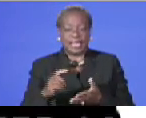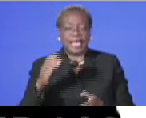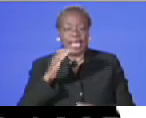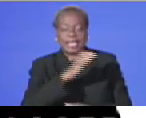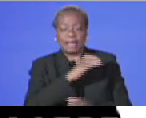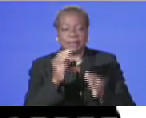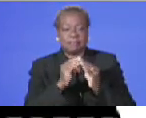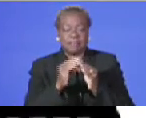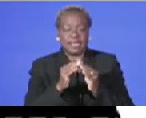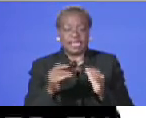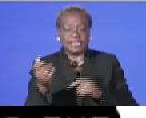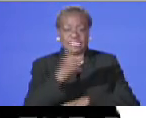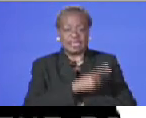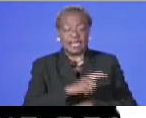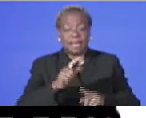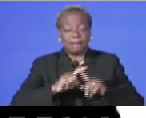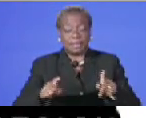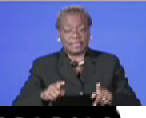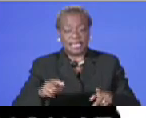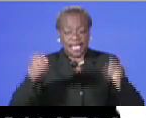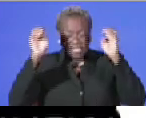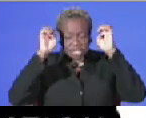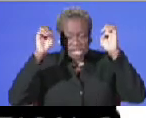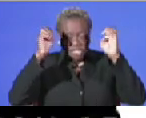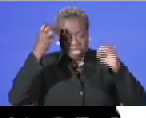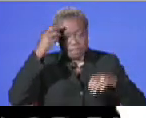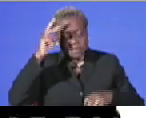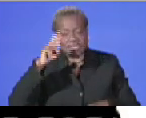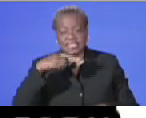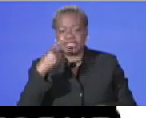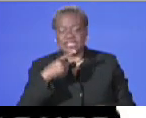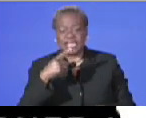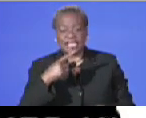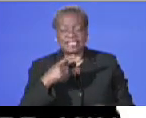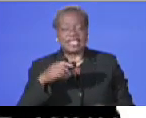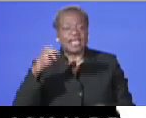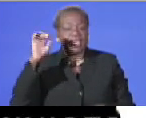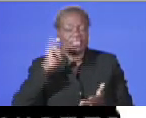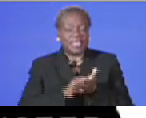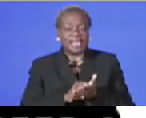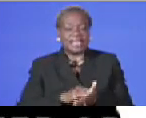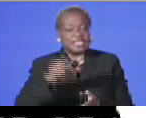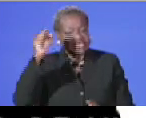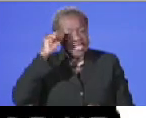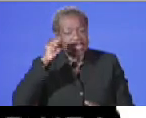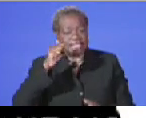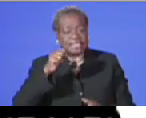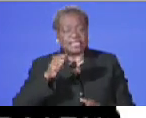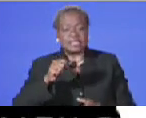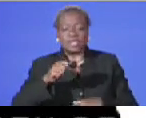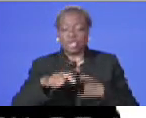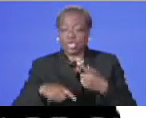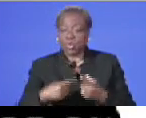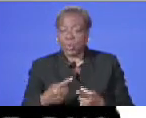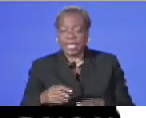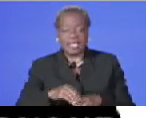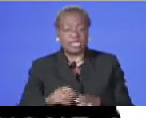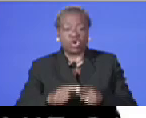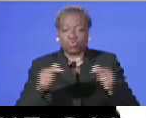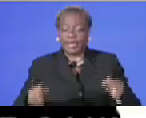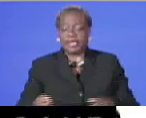but Education Minister the Honorable Jeffrey Lloyd insisted that Sands' departure is a great loss, as Cleopatra Murphy tells